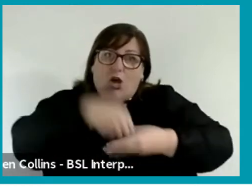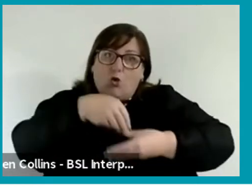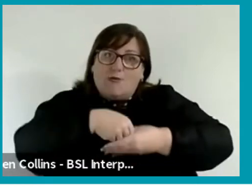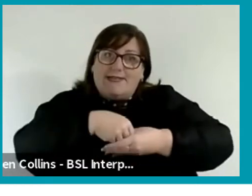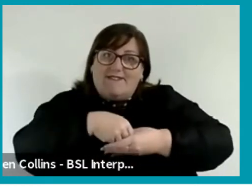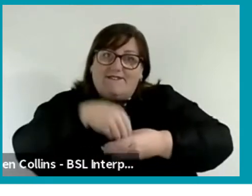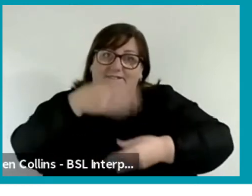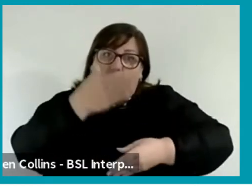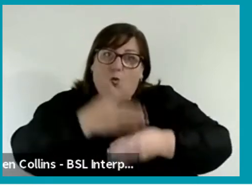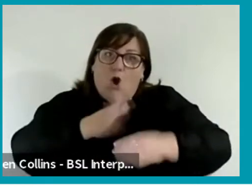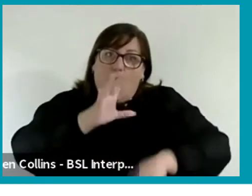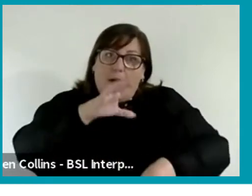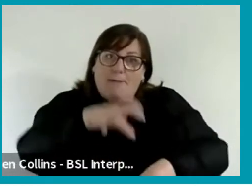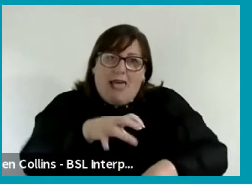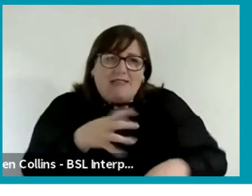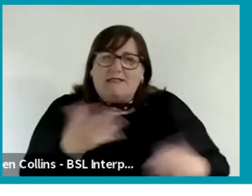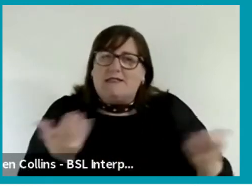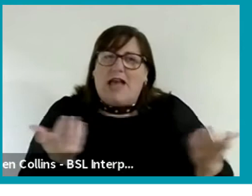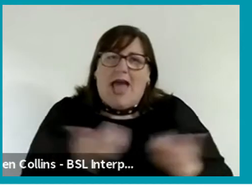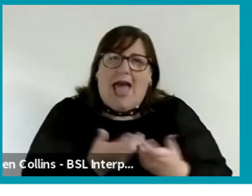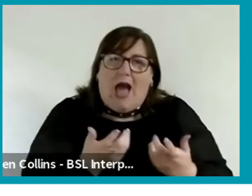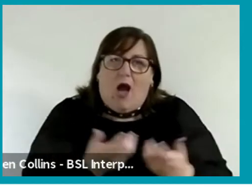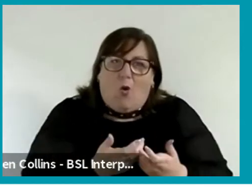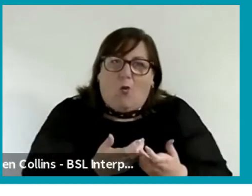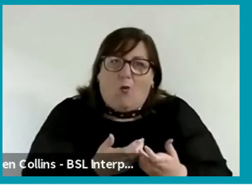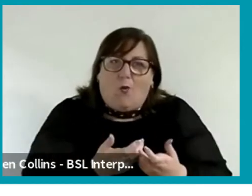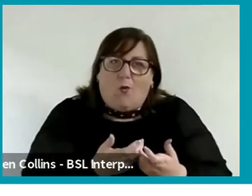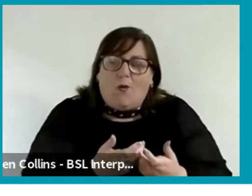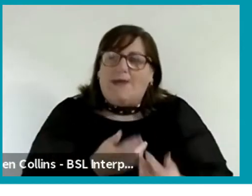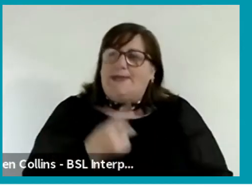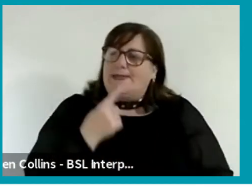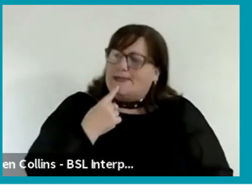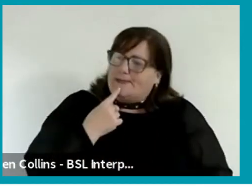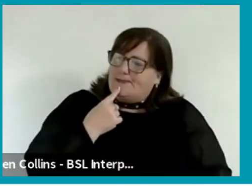in place. That's a really good question, Rosa.